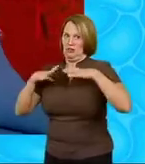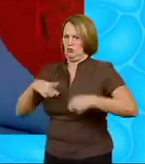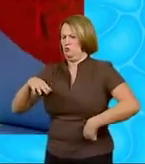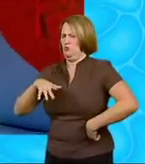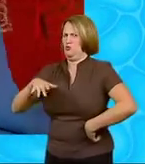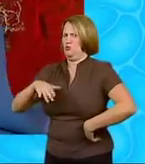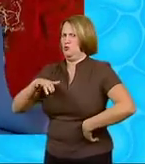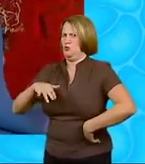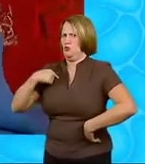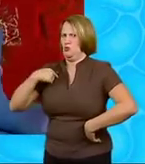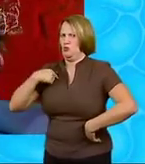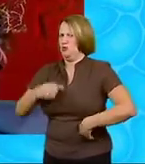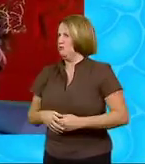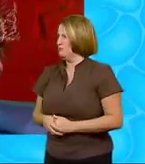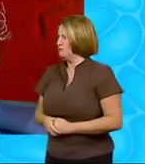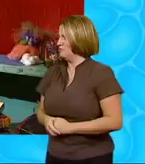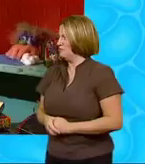Ready to doodle do.